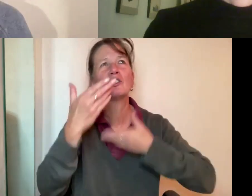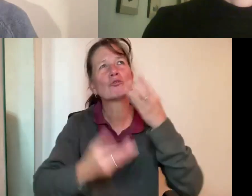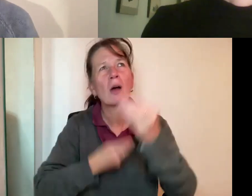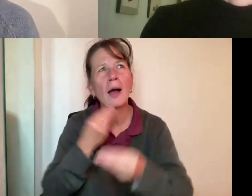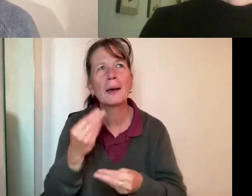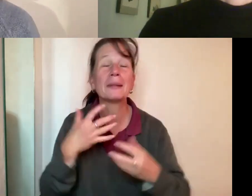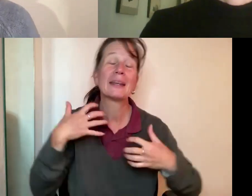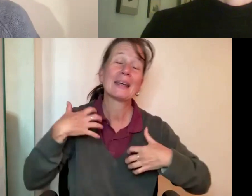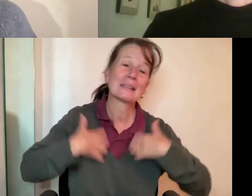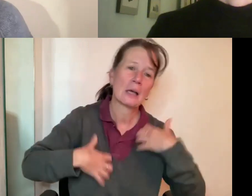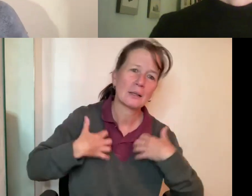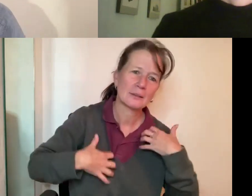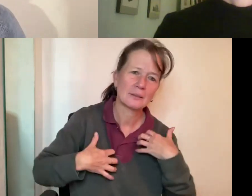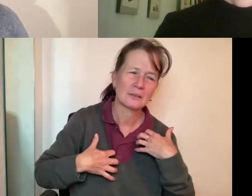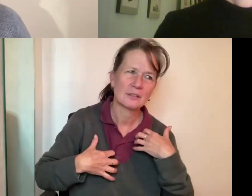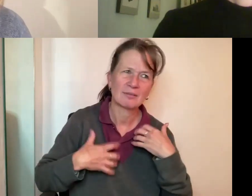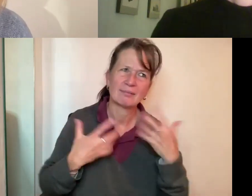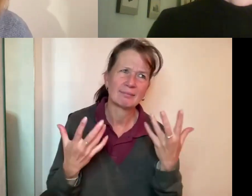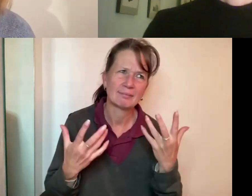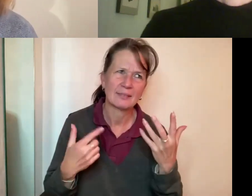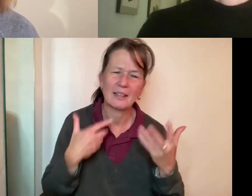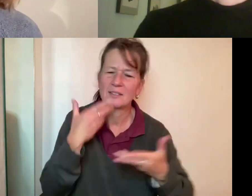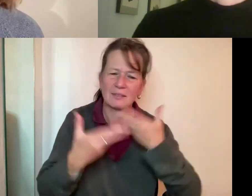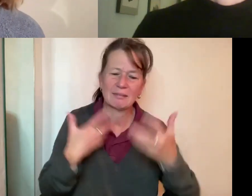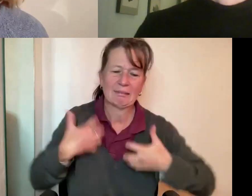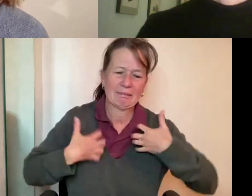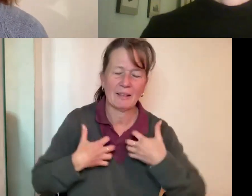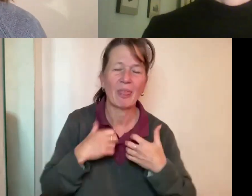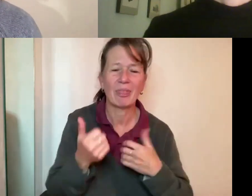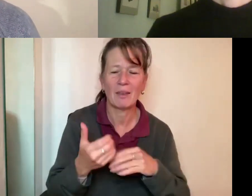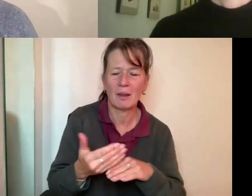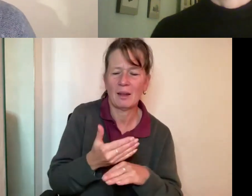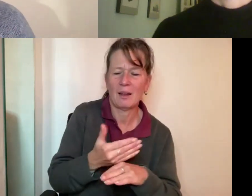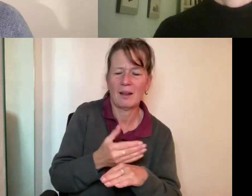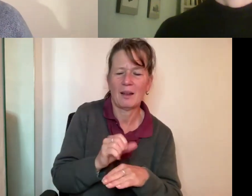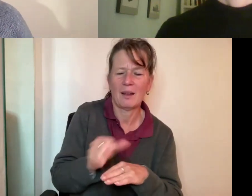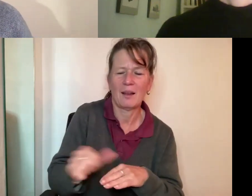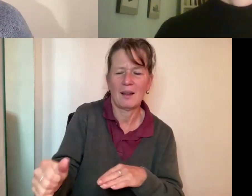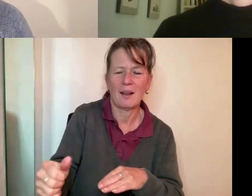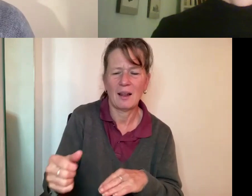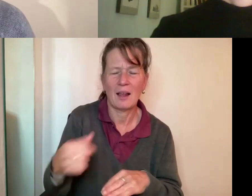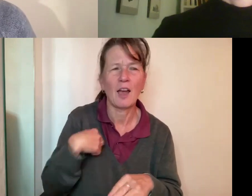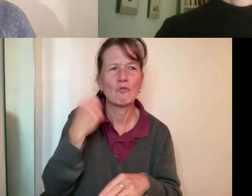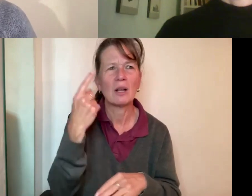thing, and then retrospectively I realised that I'd pitched it to him.